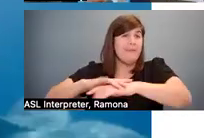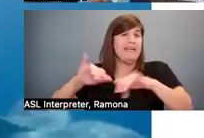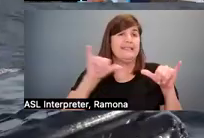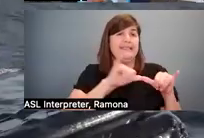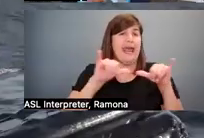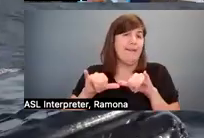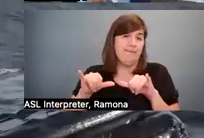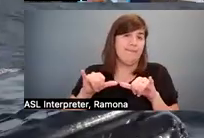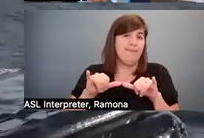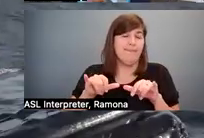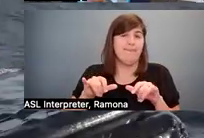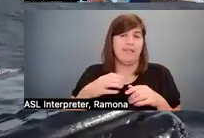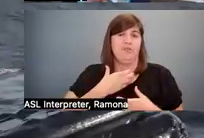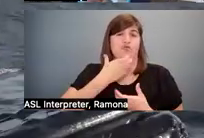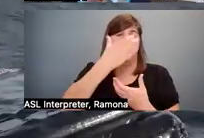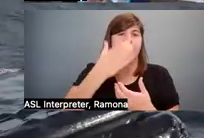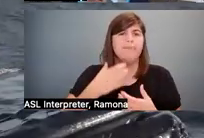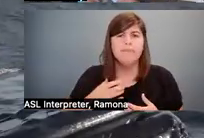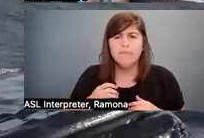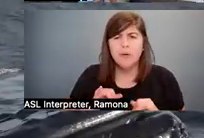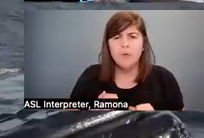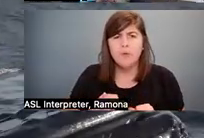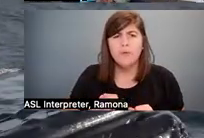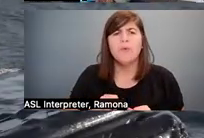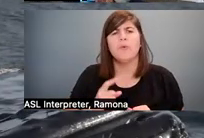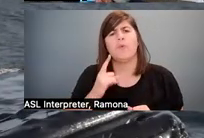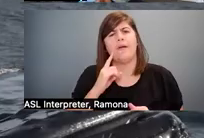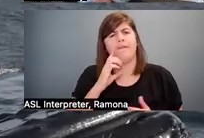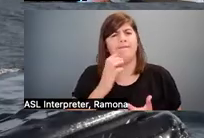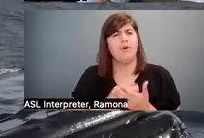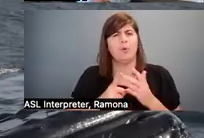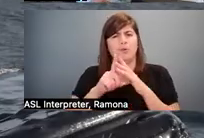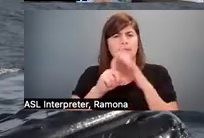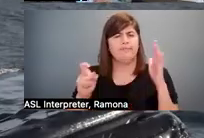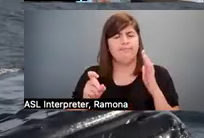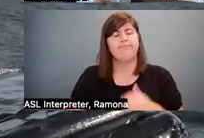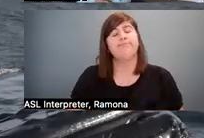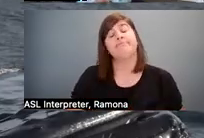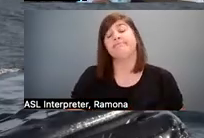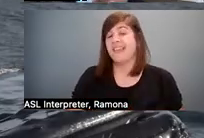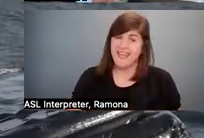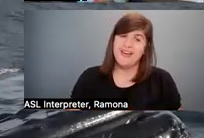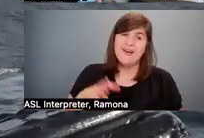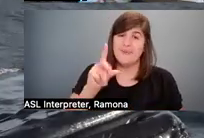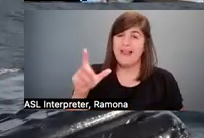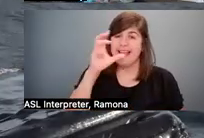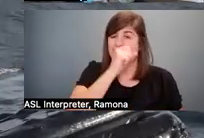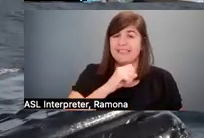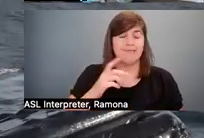Now, while we are out, oh no, one of my photos is gone. Well, we're just gonna have to roll with